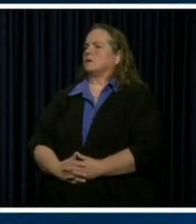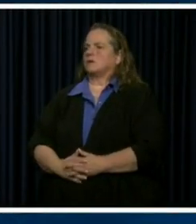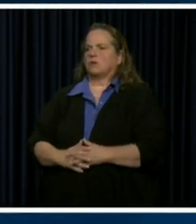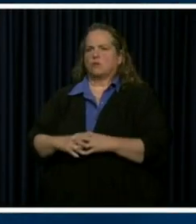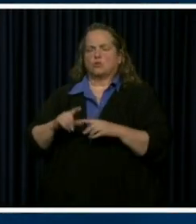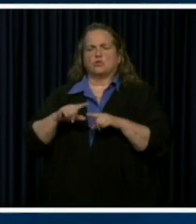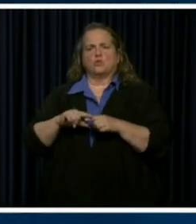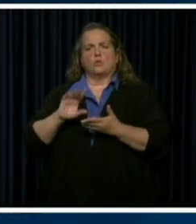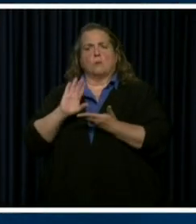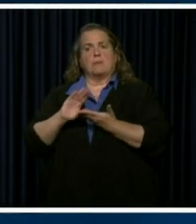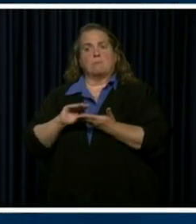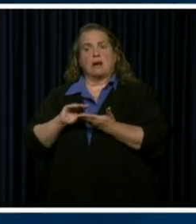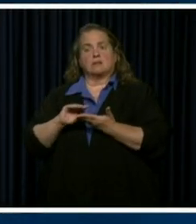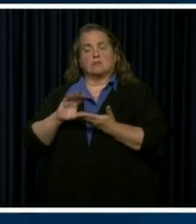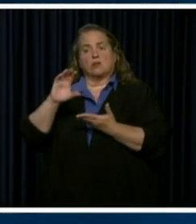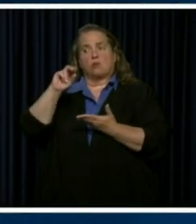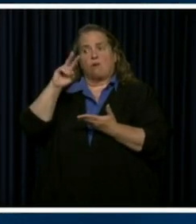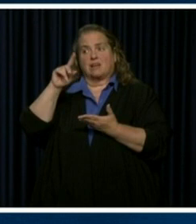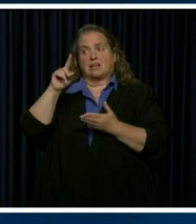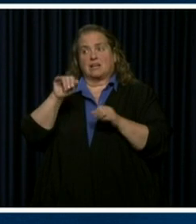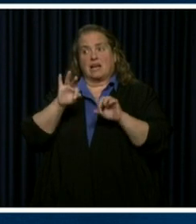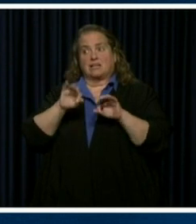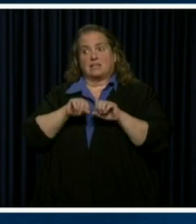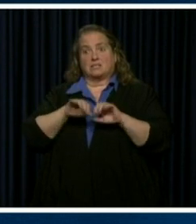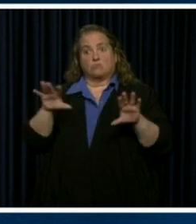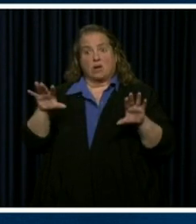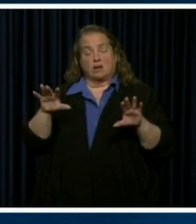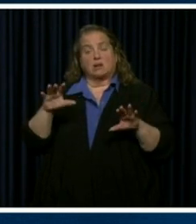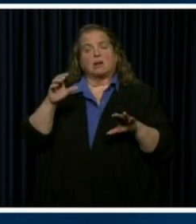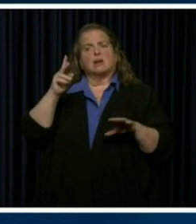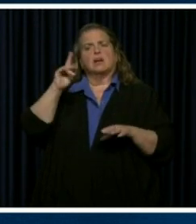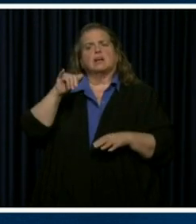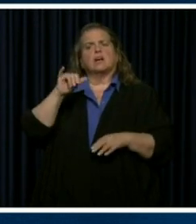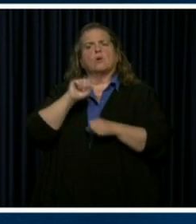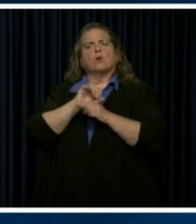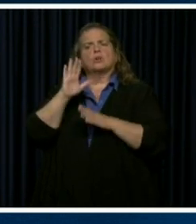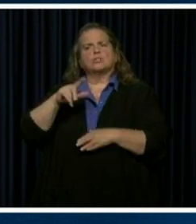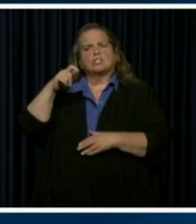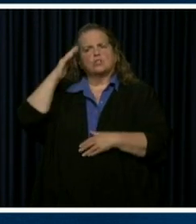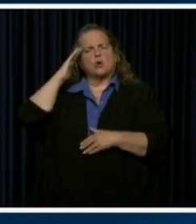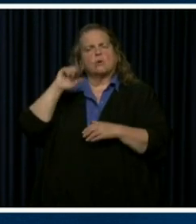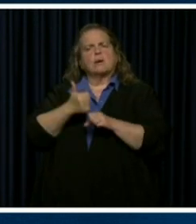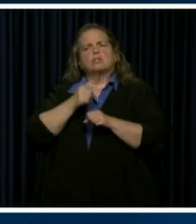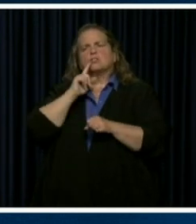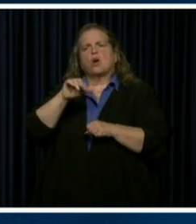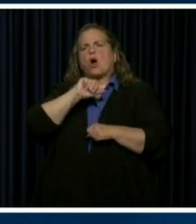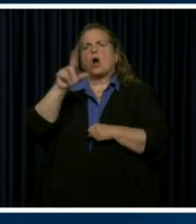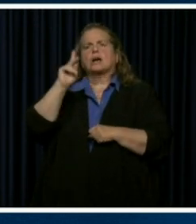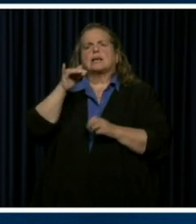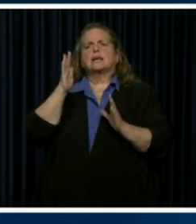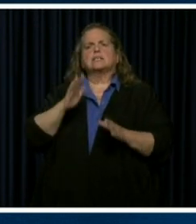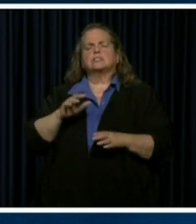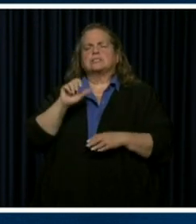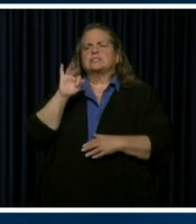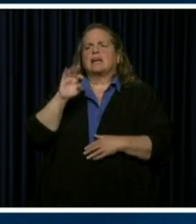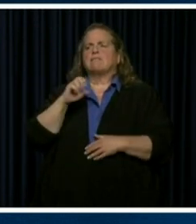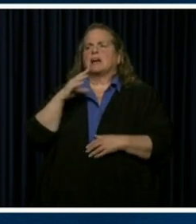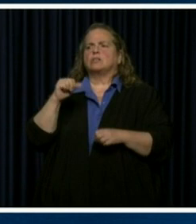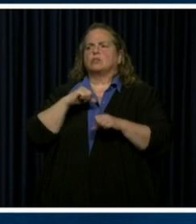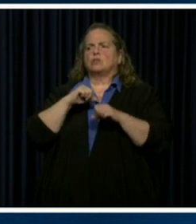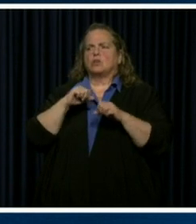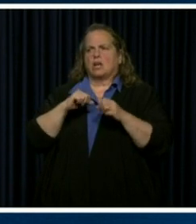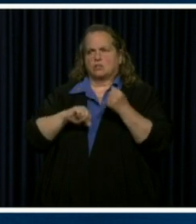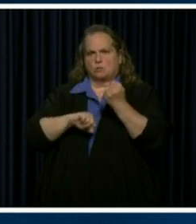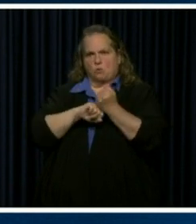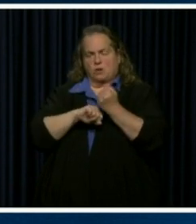public health workers need to know about exposures to make sure that all Kentuckians are safe and supported. We are using Kentucky's contact tracing